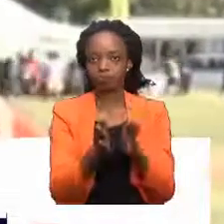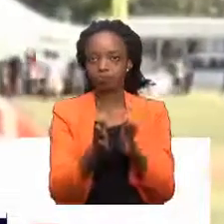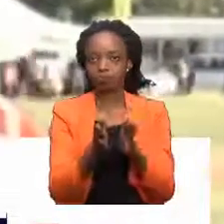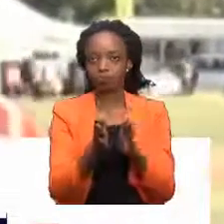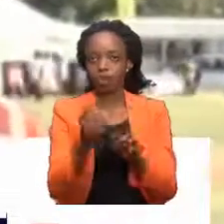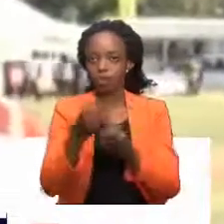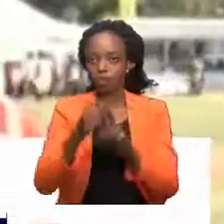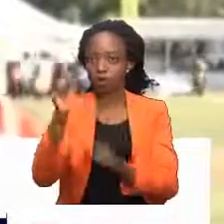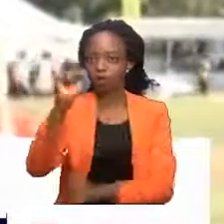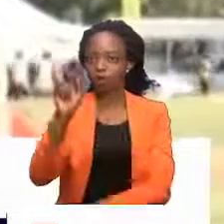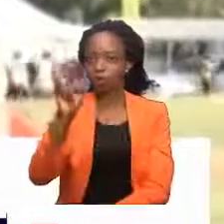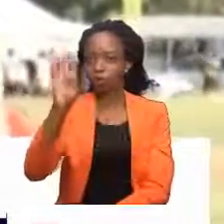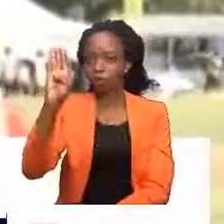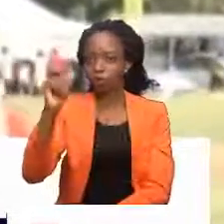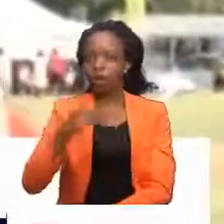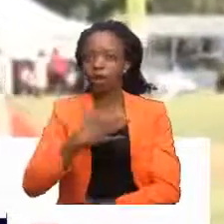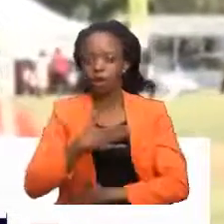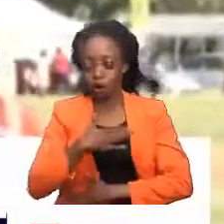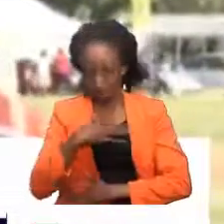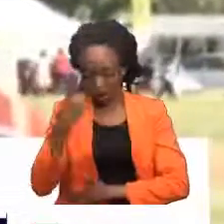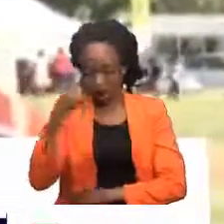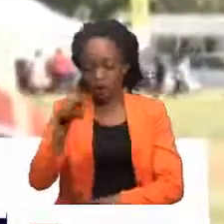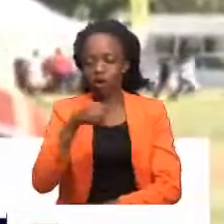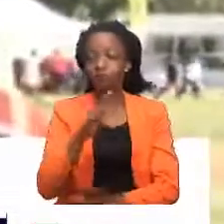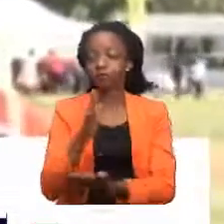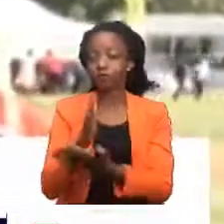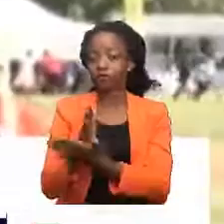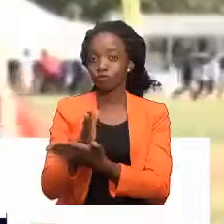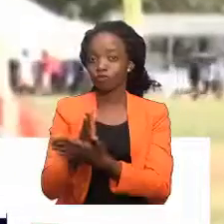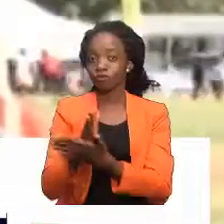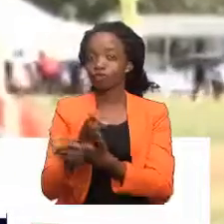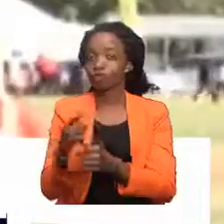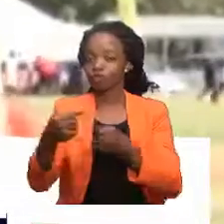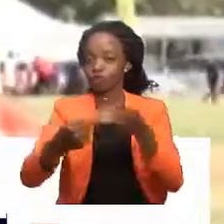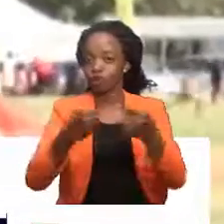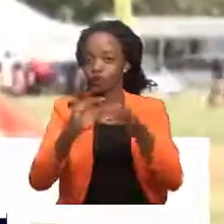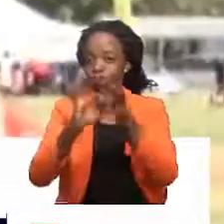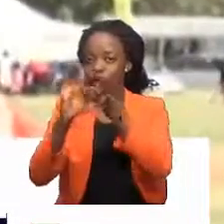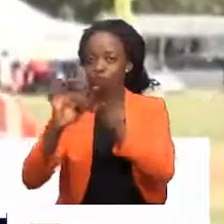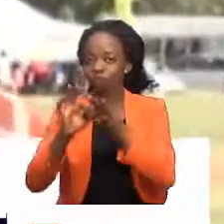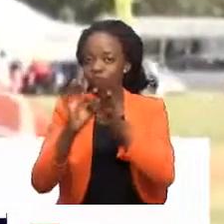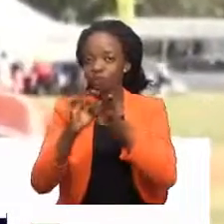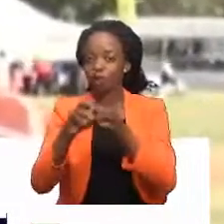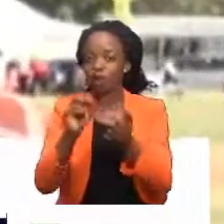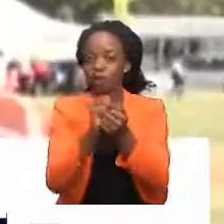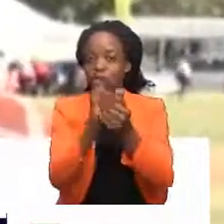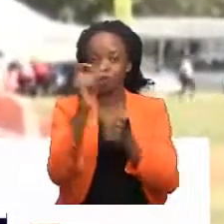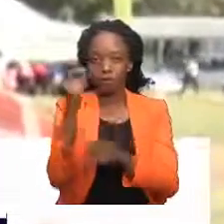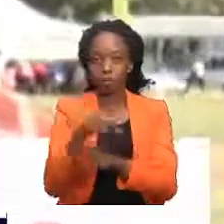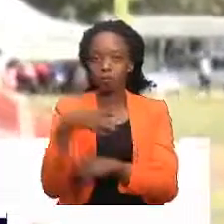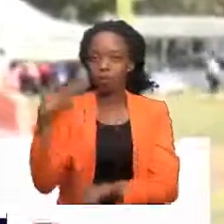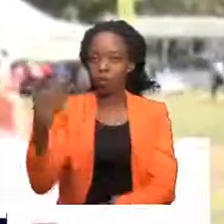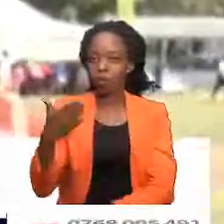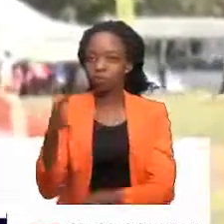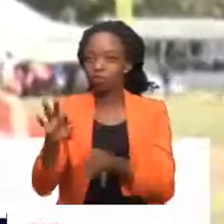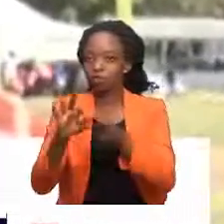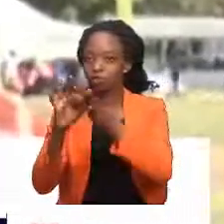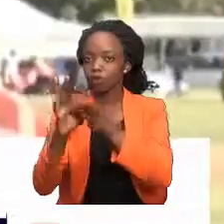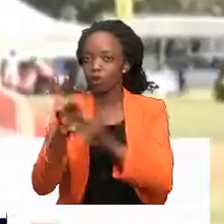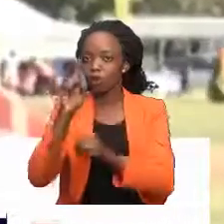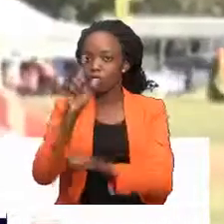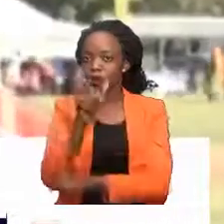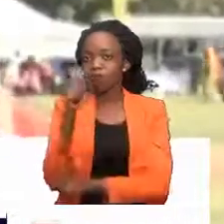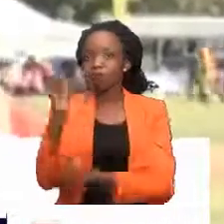from Suba, it's an honor for us to actually keep coming together every December to join one with another